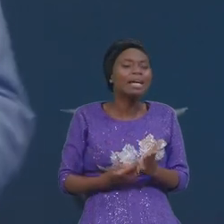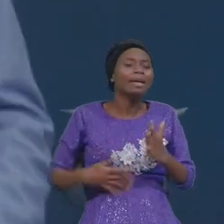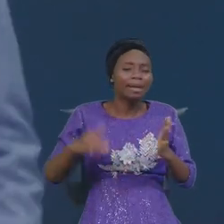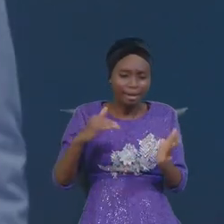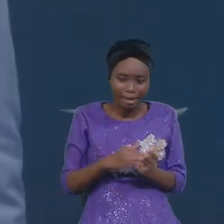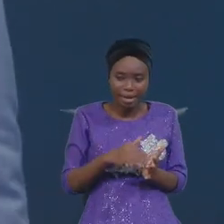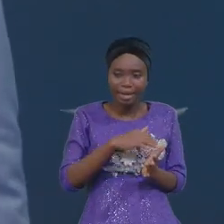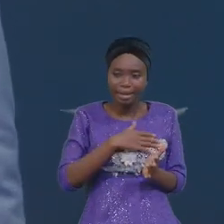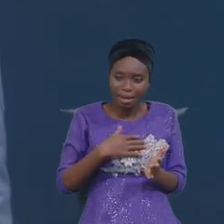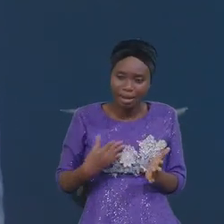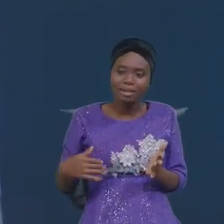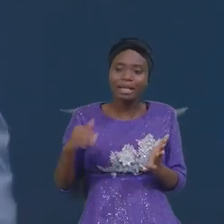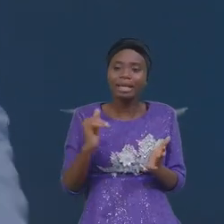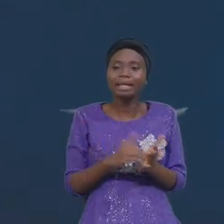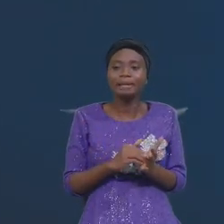over,